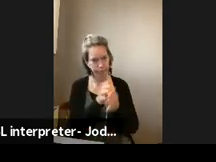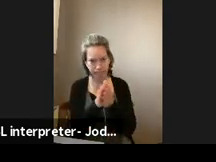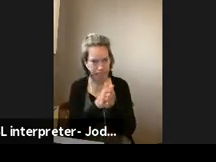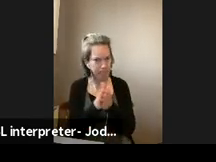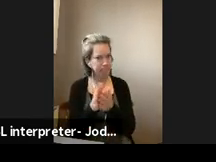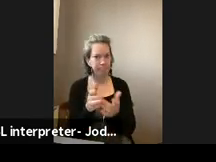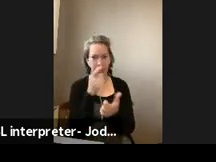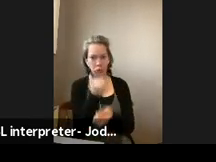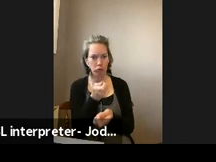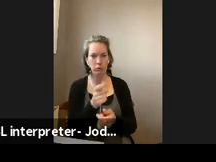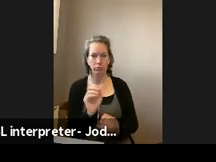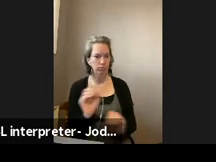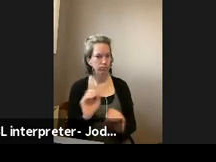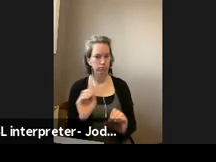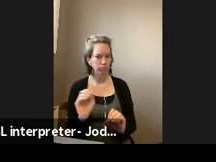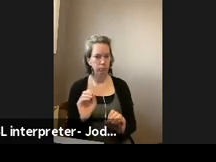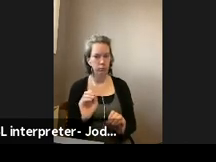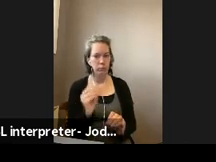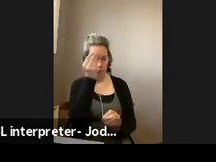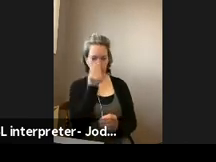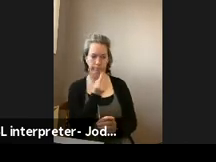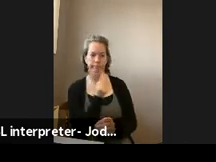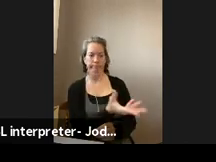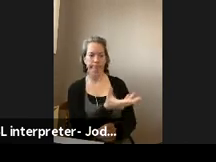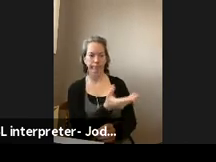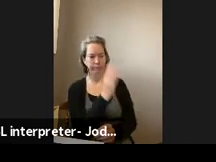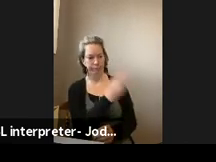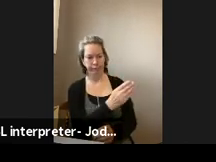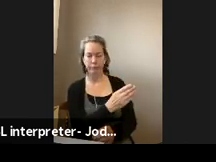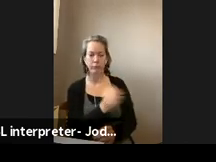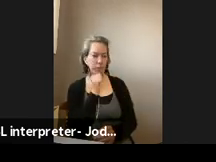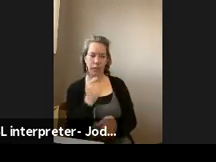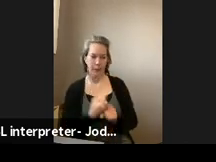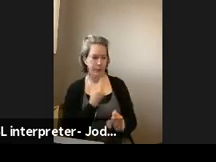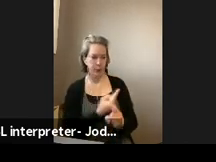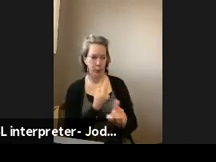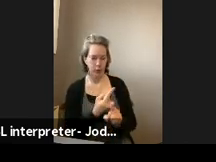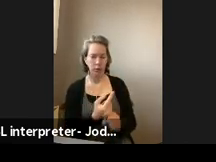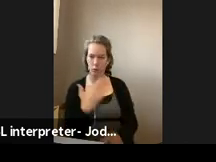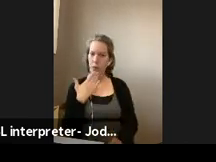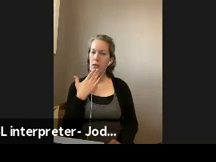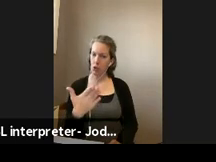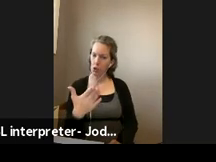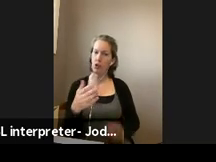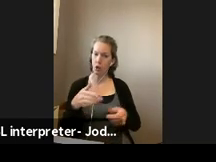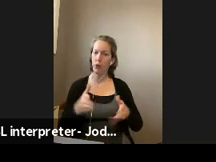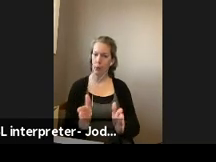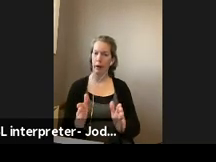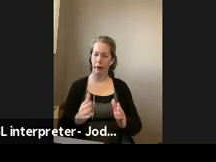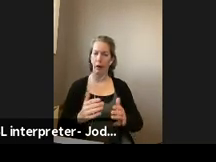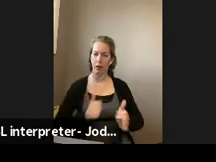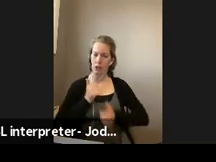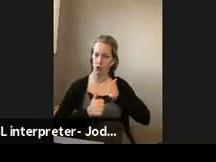it clear that it was definitely inappropriate. That's a great way to be assertive, and didn't back down with Human